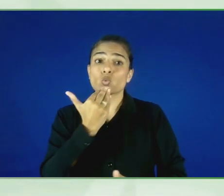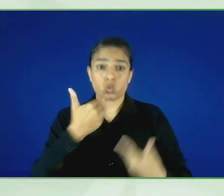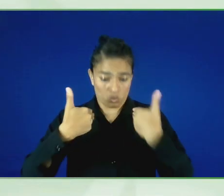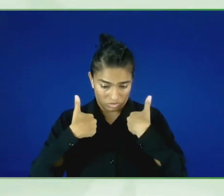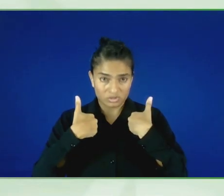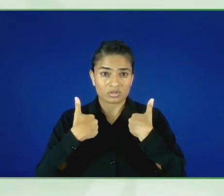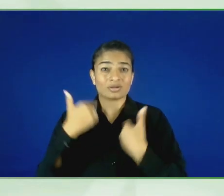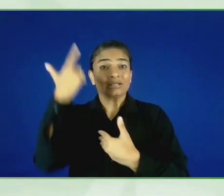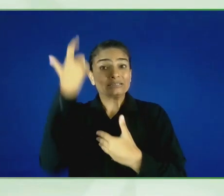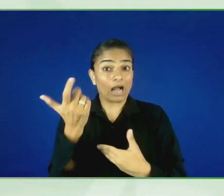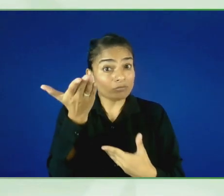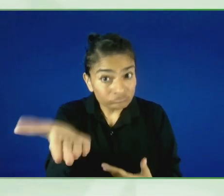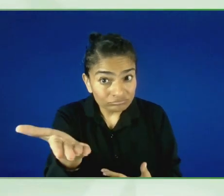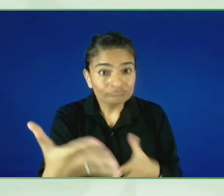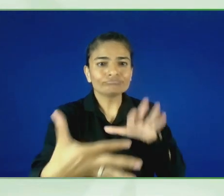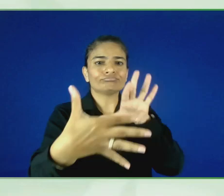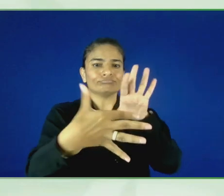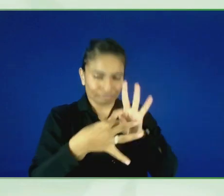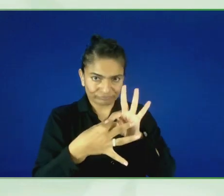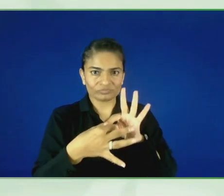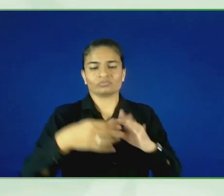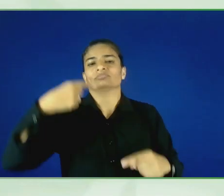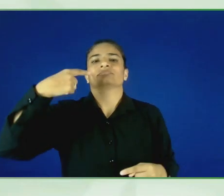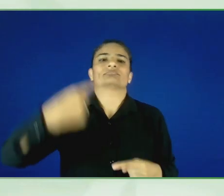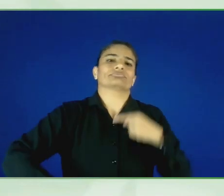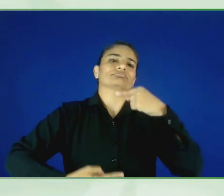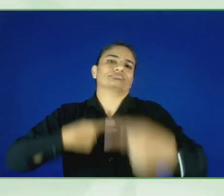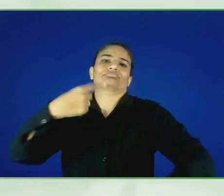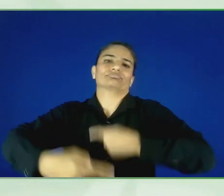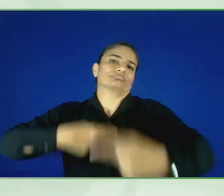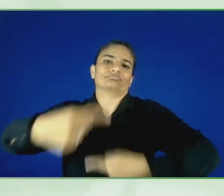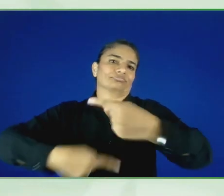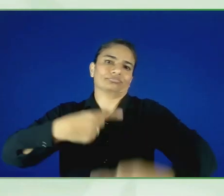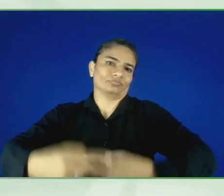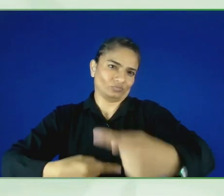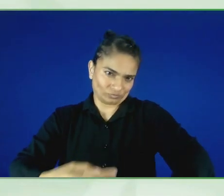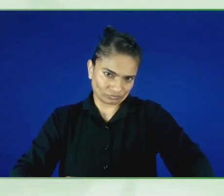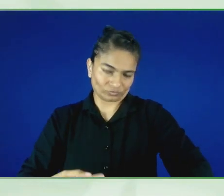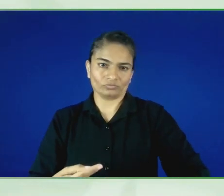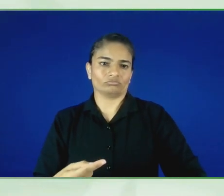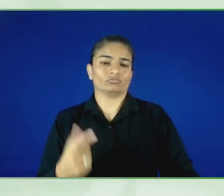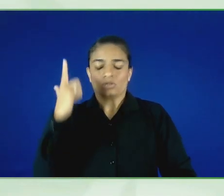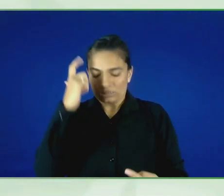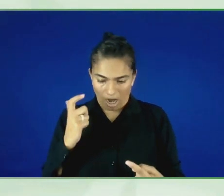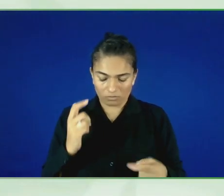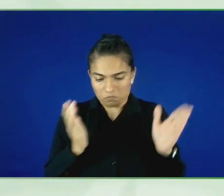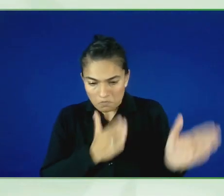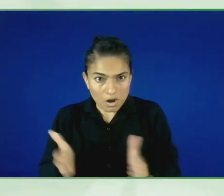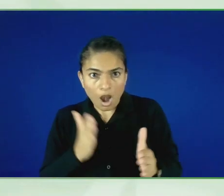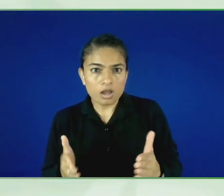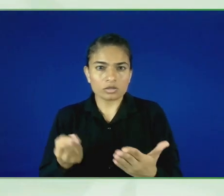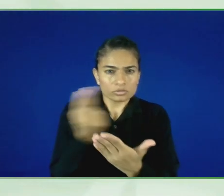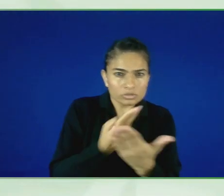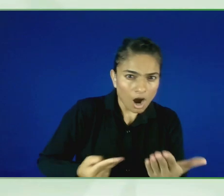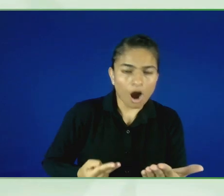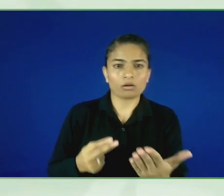every stage of our designs. And role model the behaviors you want to see. And I think this goes